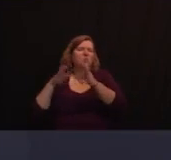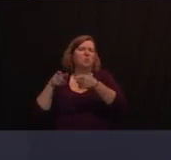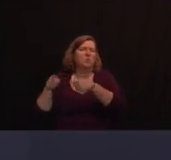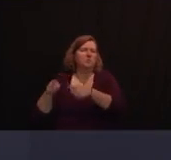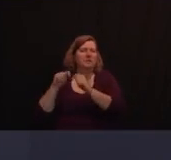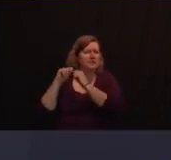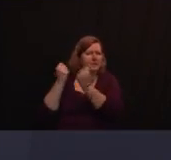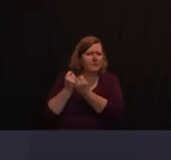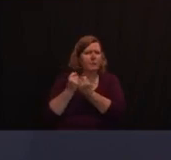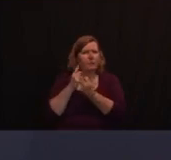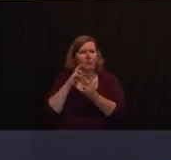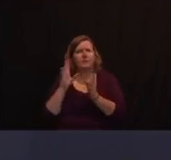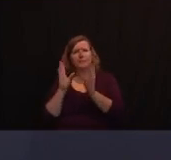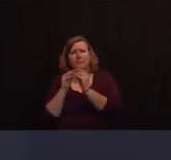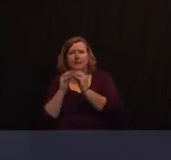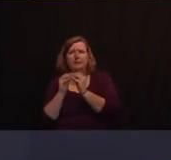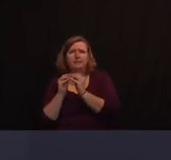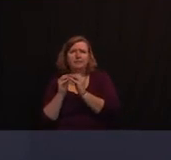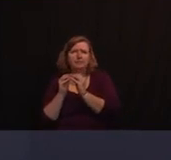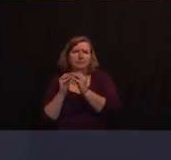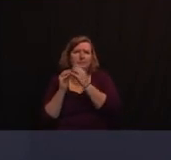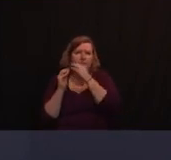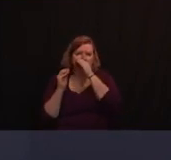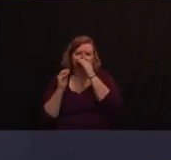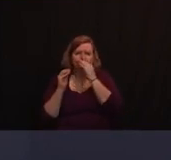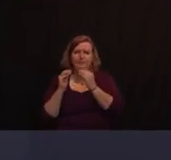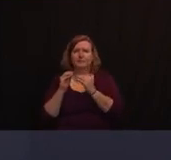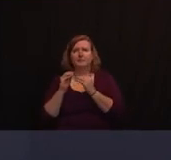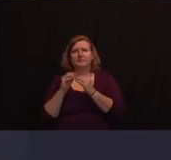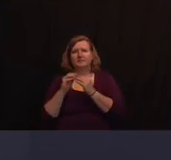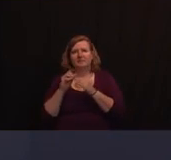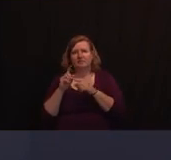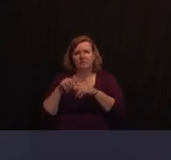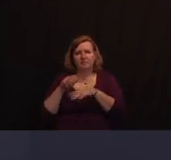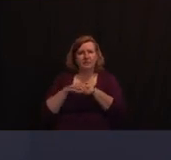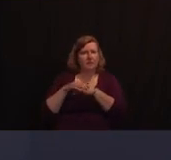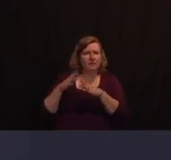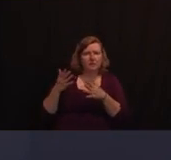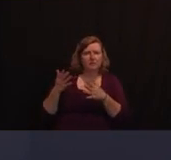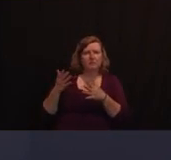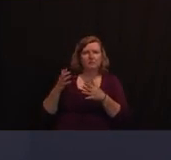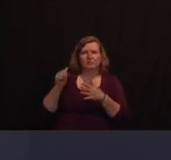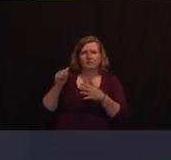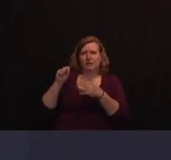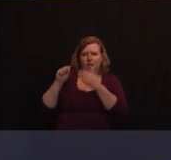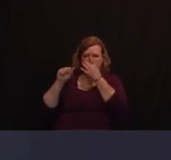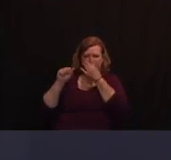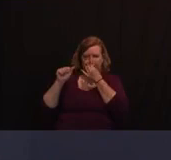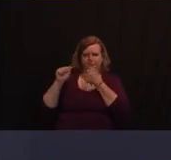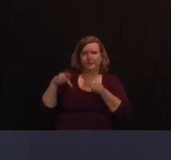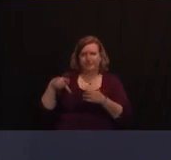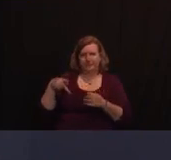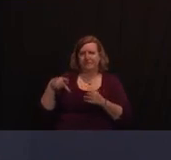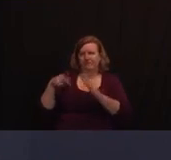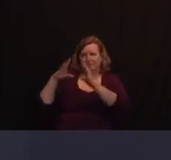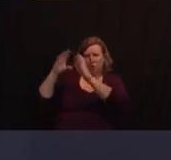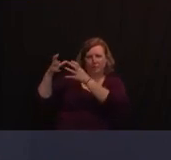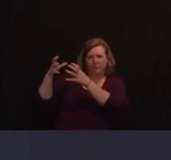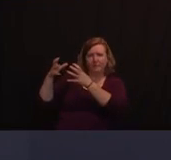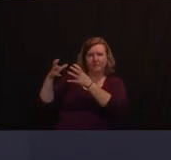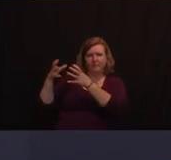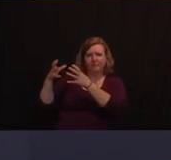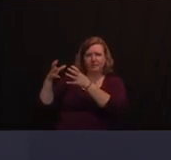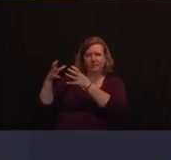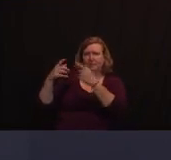going forward after we hear what ASAP has to say today. They will be meeting to make alternative arrangements for